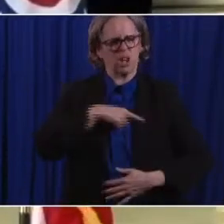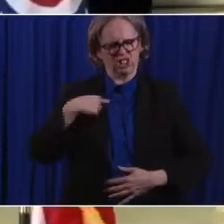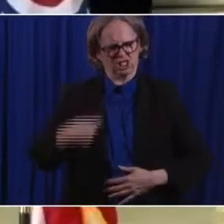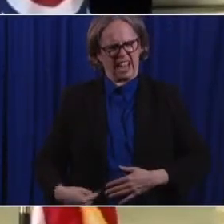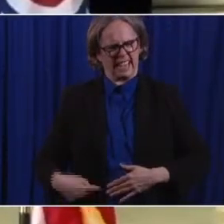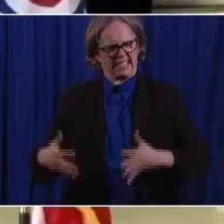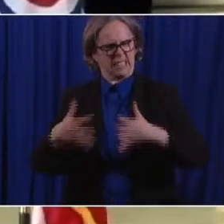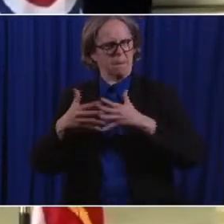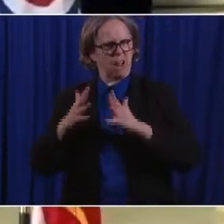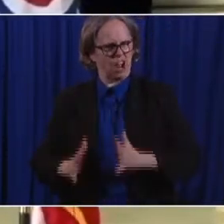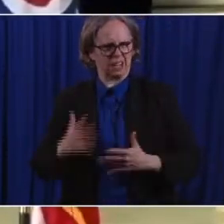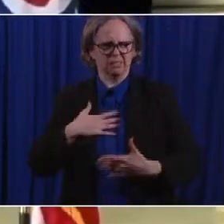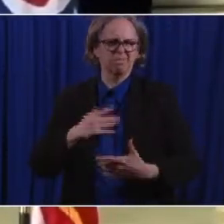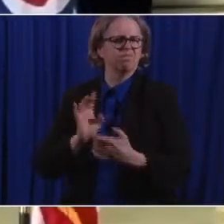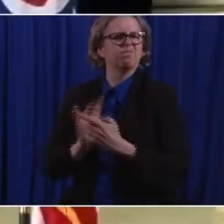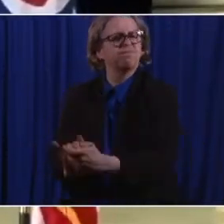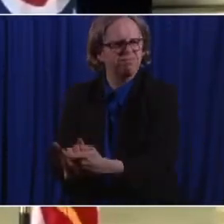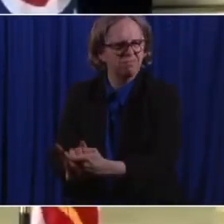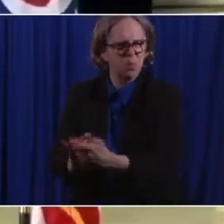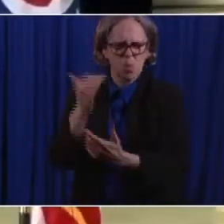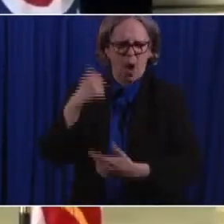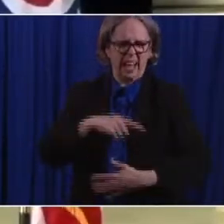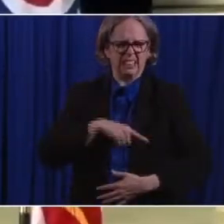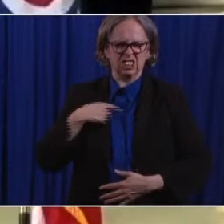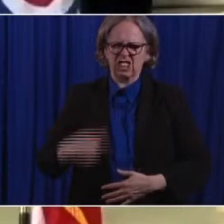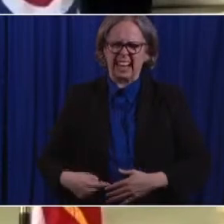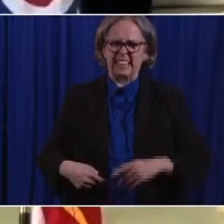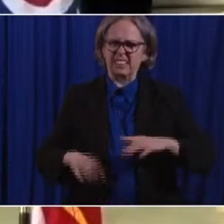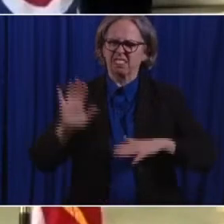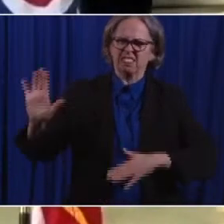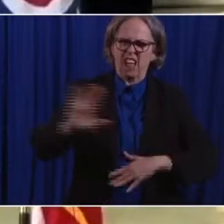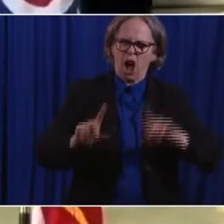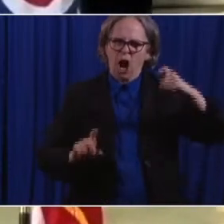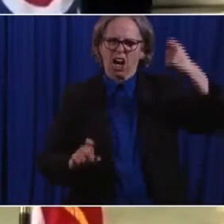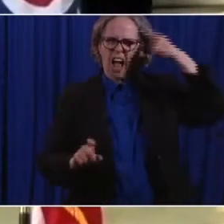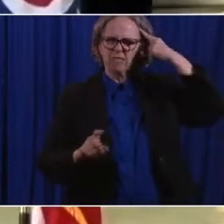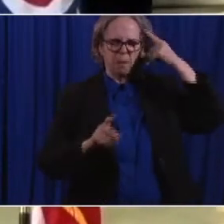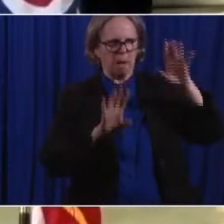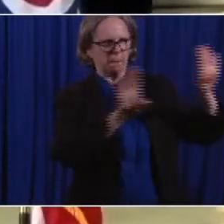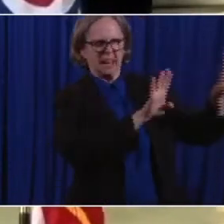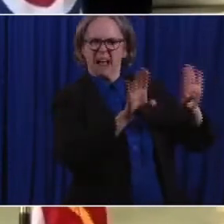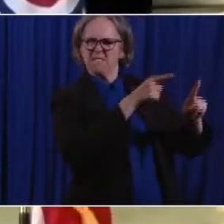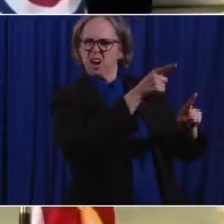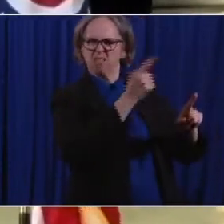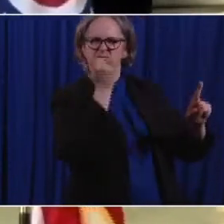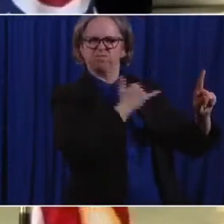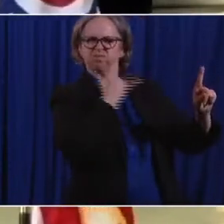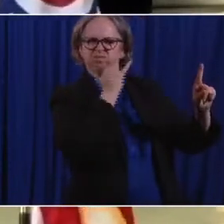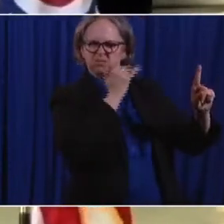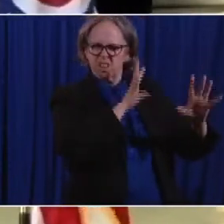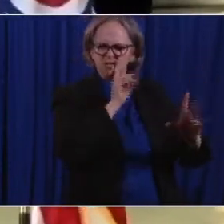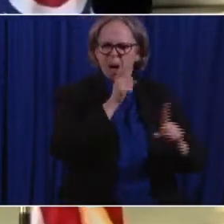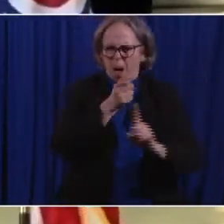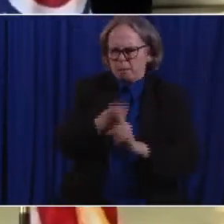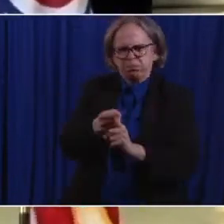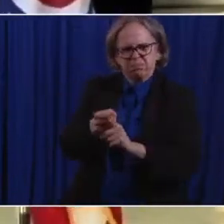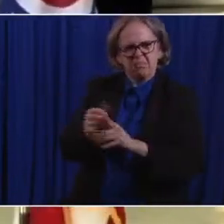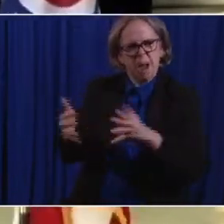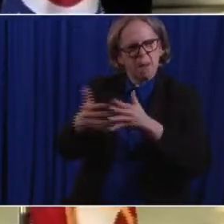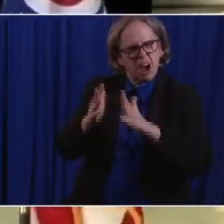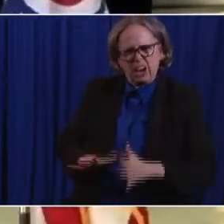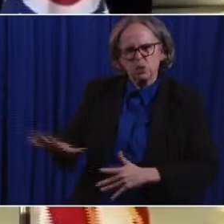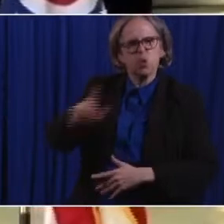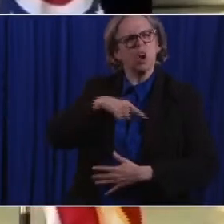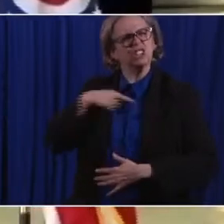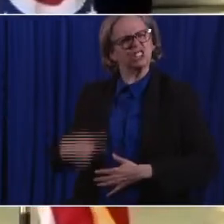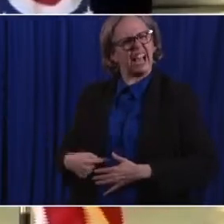the Chinese government has done that has affected Ohioans and Americans. And let me